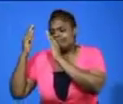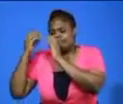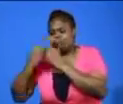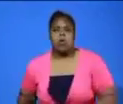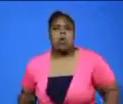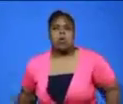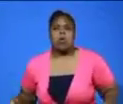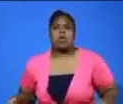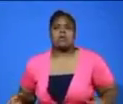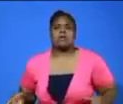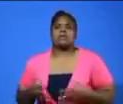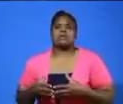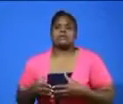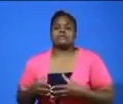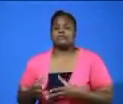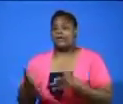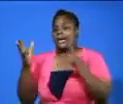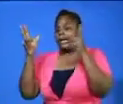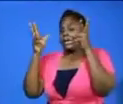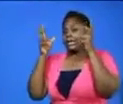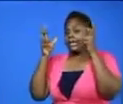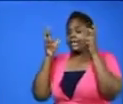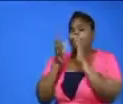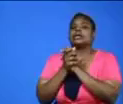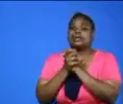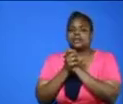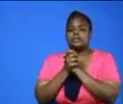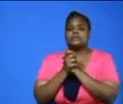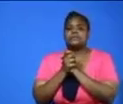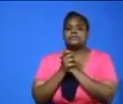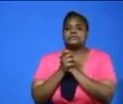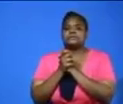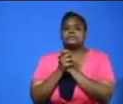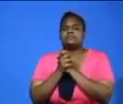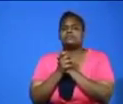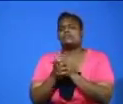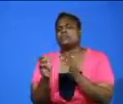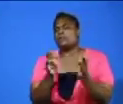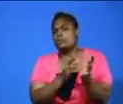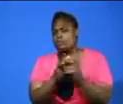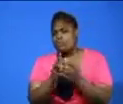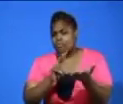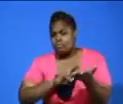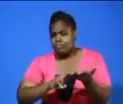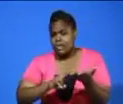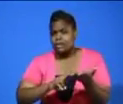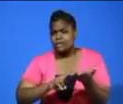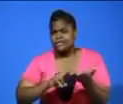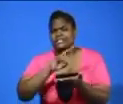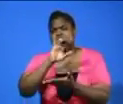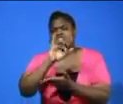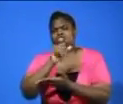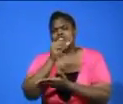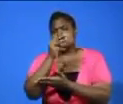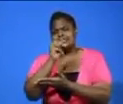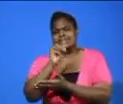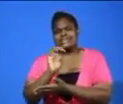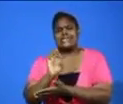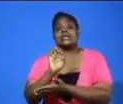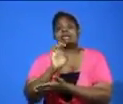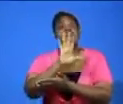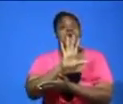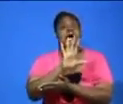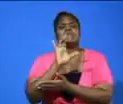for. Hear the preacher. The text James 5:17 is